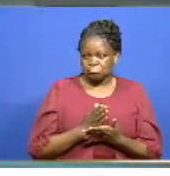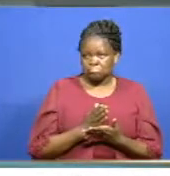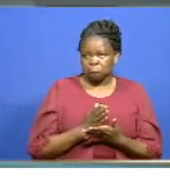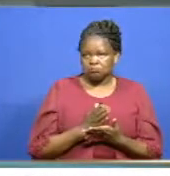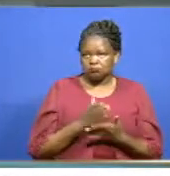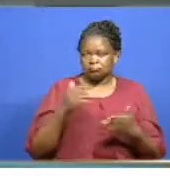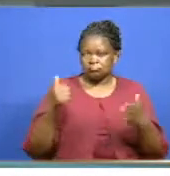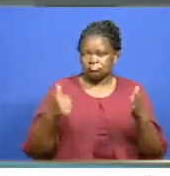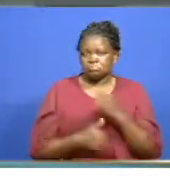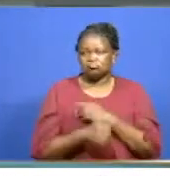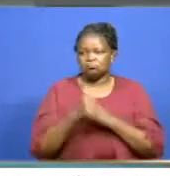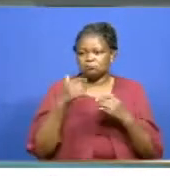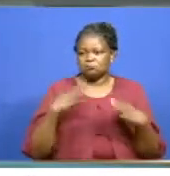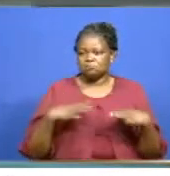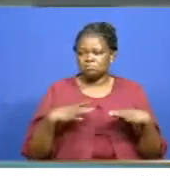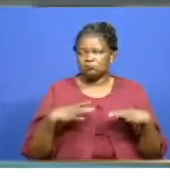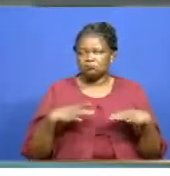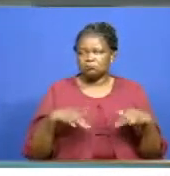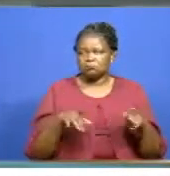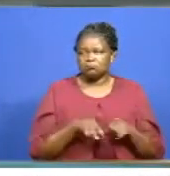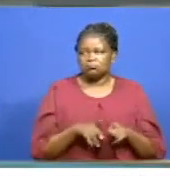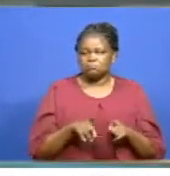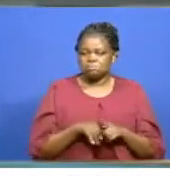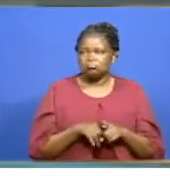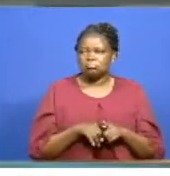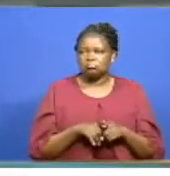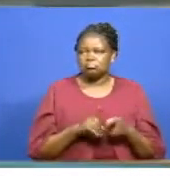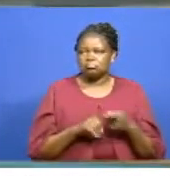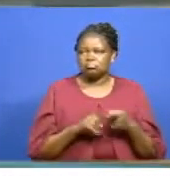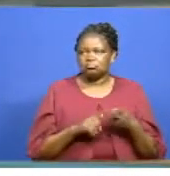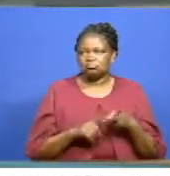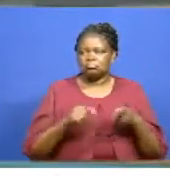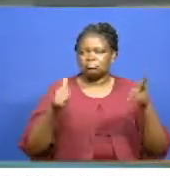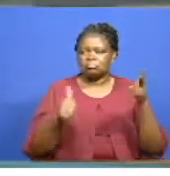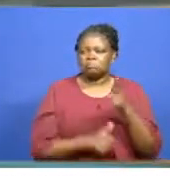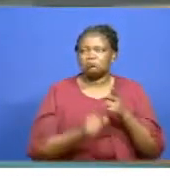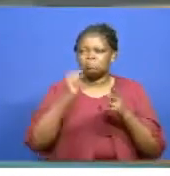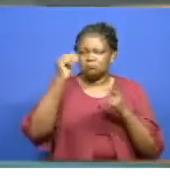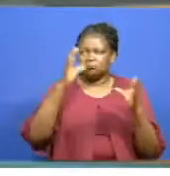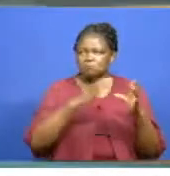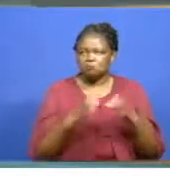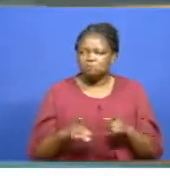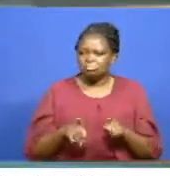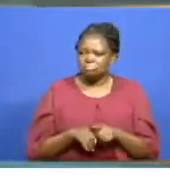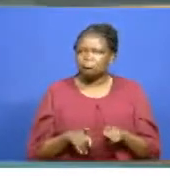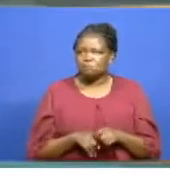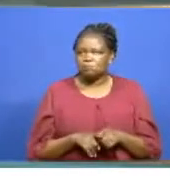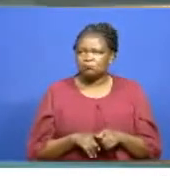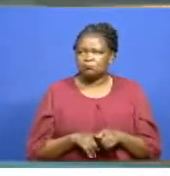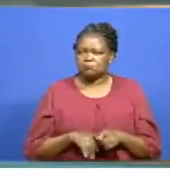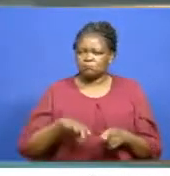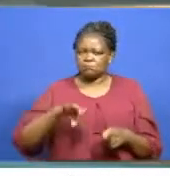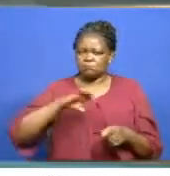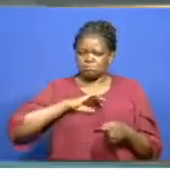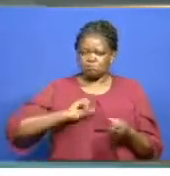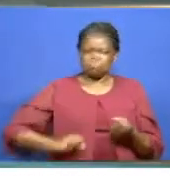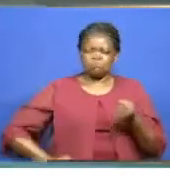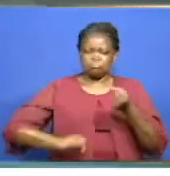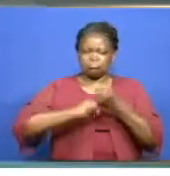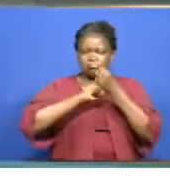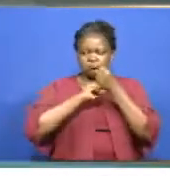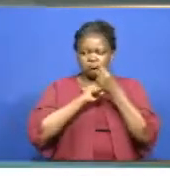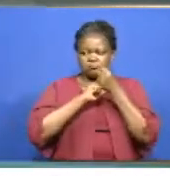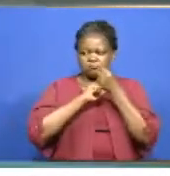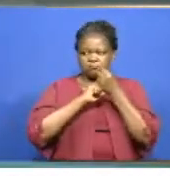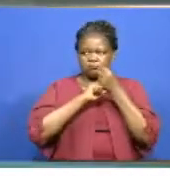behind kingpins and they are riding behind the political parties, mm-hmm. they also have their own support base mm-hmm. that is